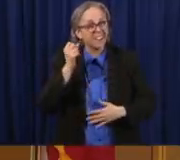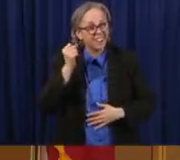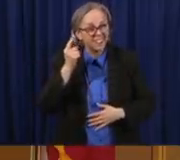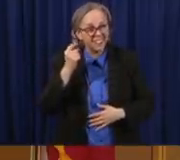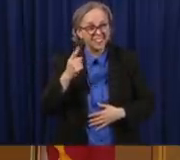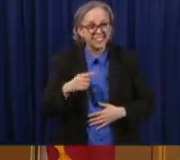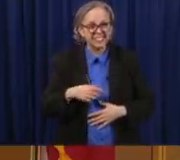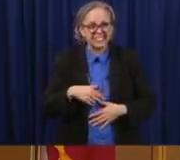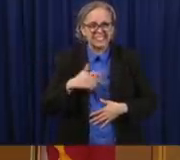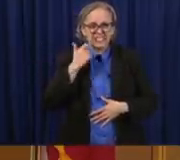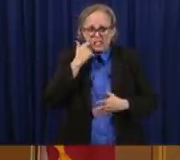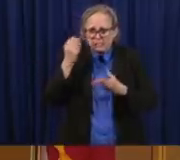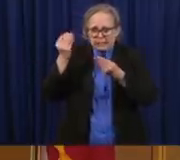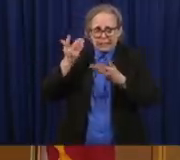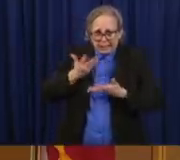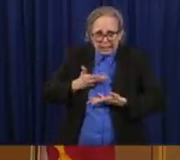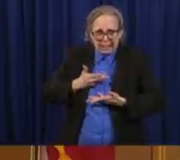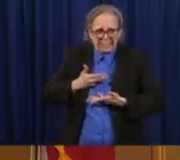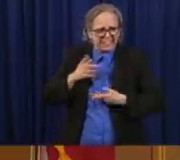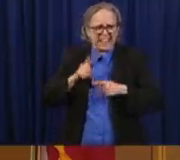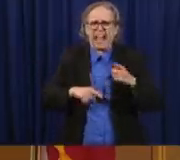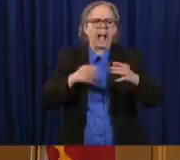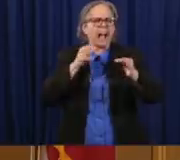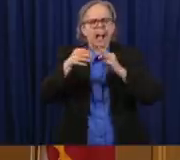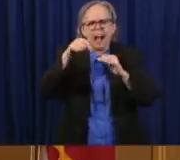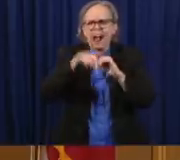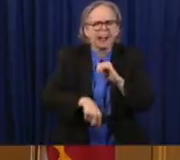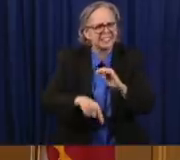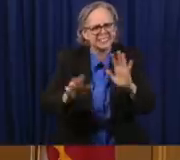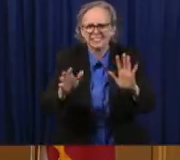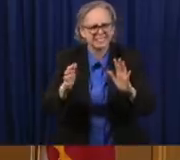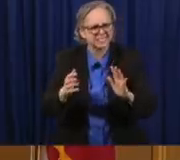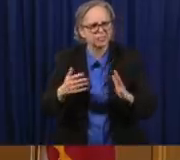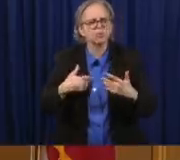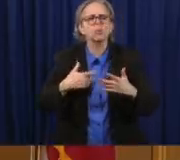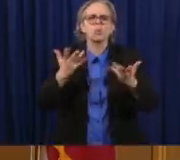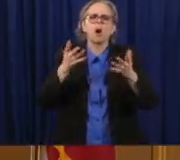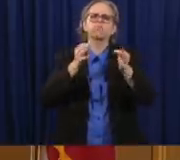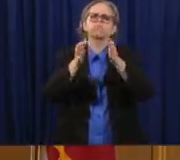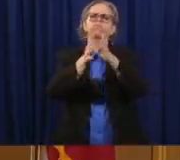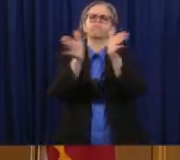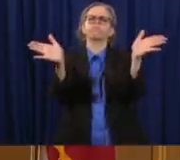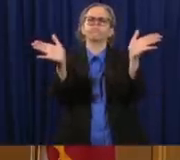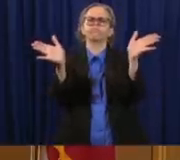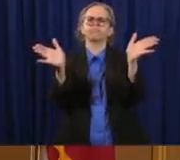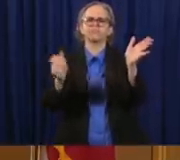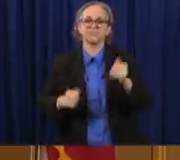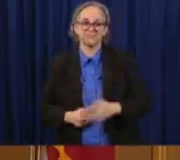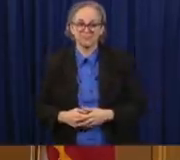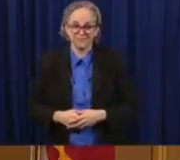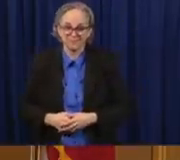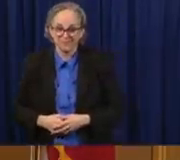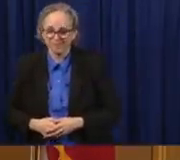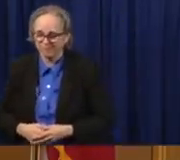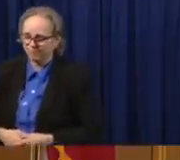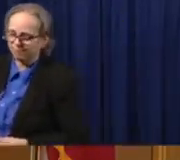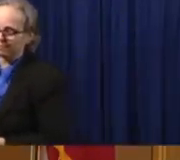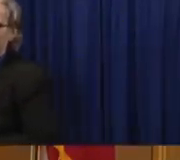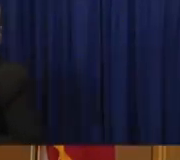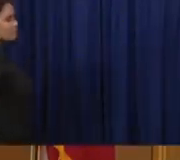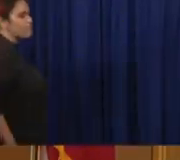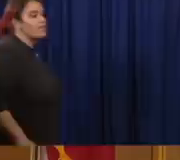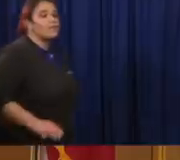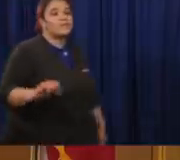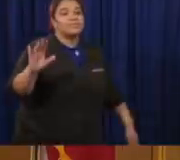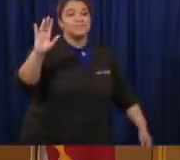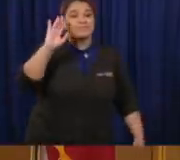it and get that discussion started in the state. Hi, Governor. This is Molly Martinez with Spectrum News. I'm wondering if you